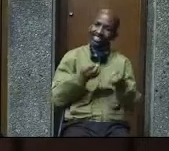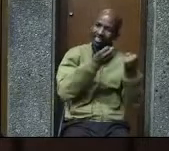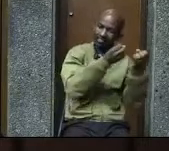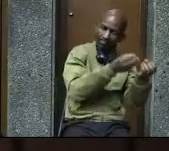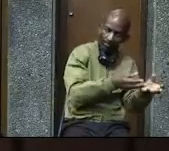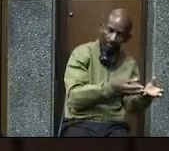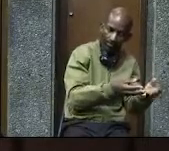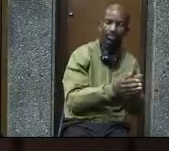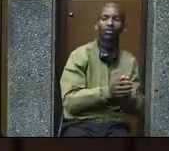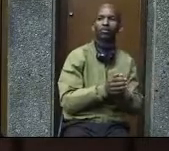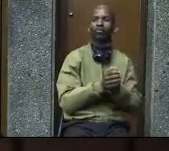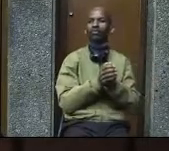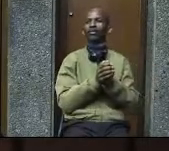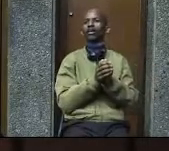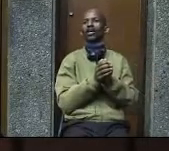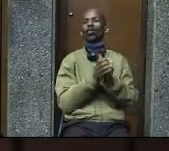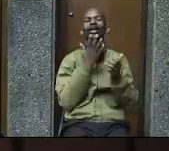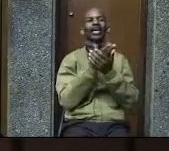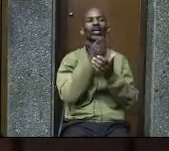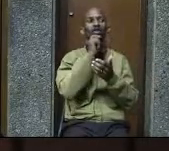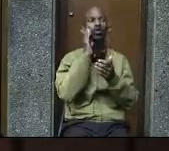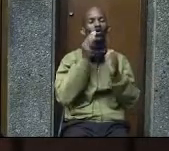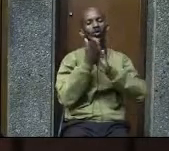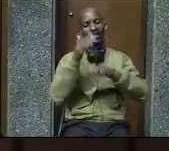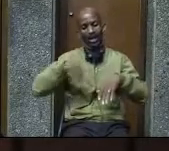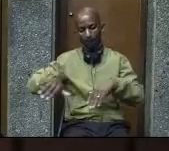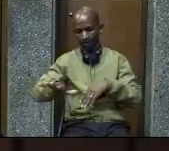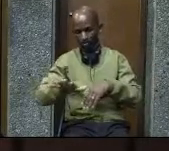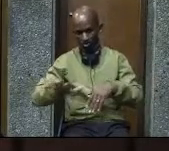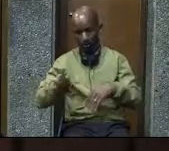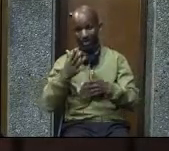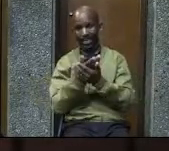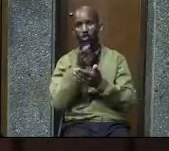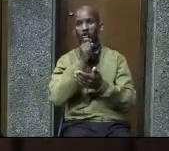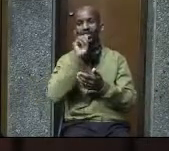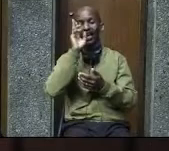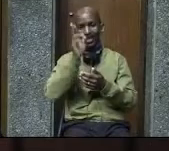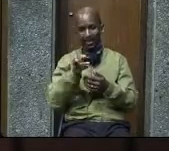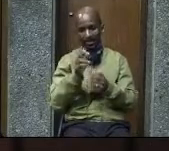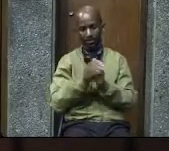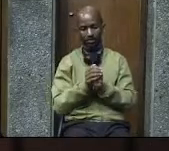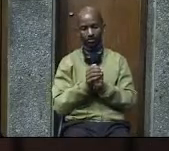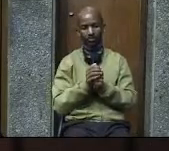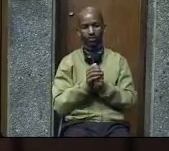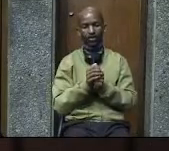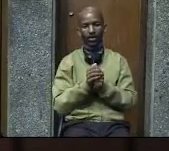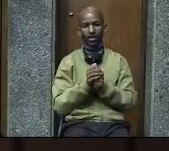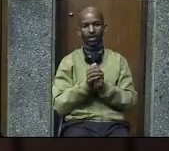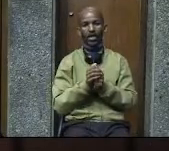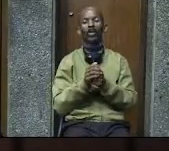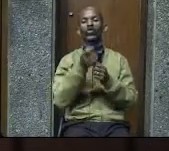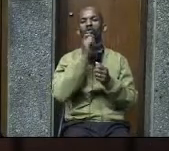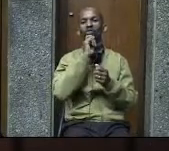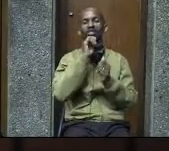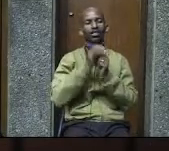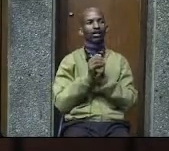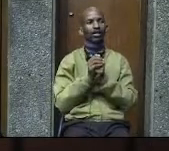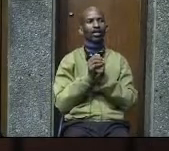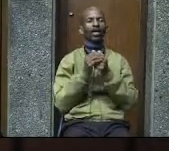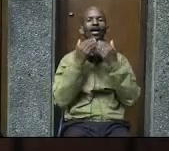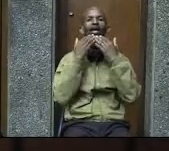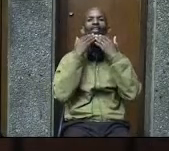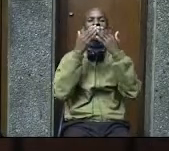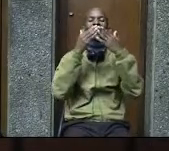you just return it so that re kgone gore ha re ya ko dipolekeng tse dingwe gape re kgone re di sebedise ke